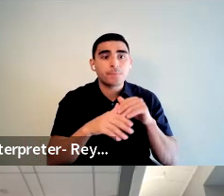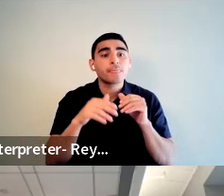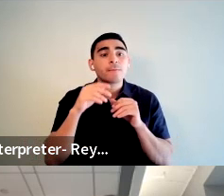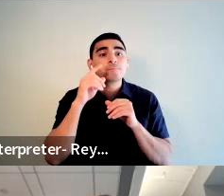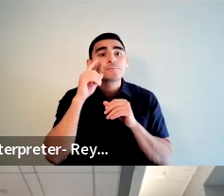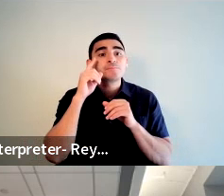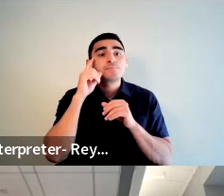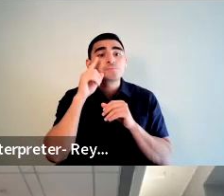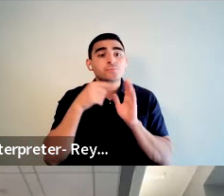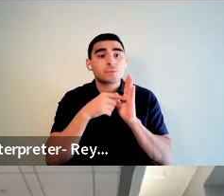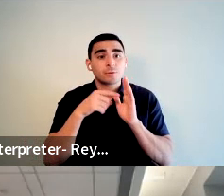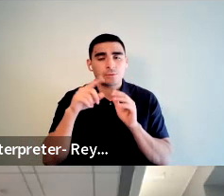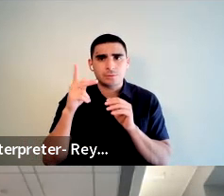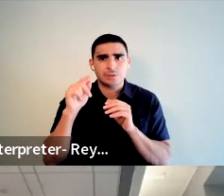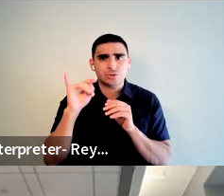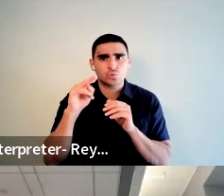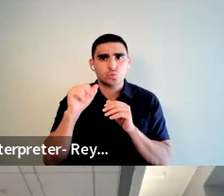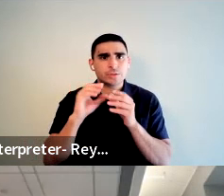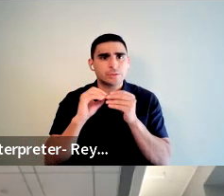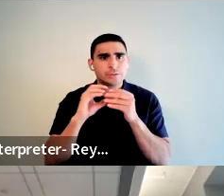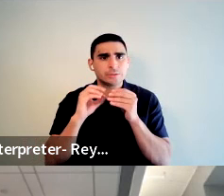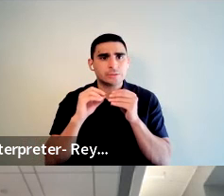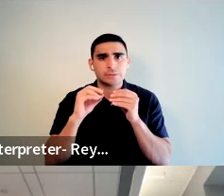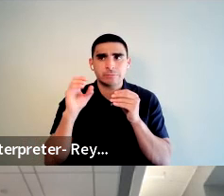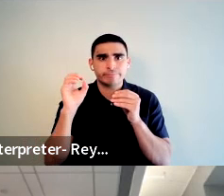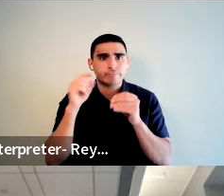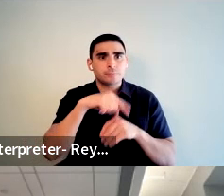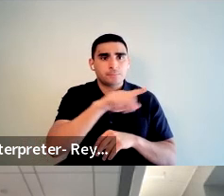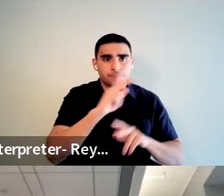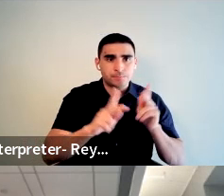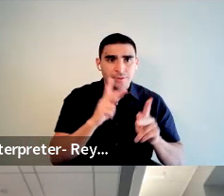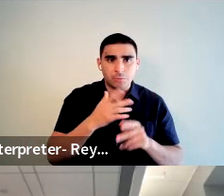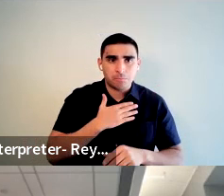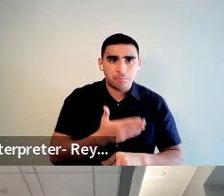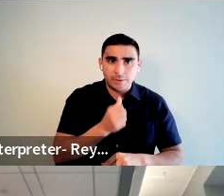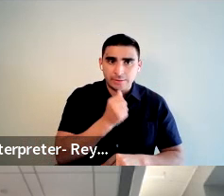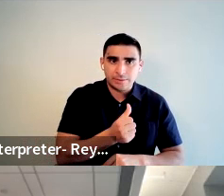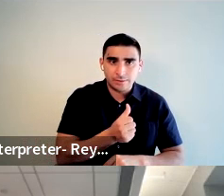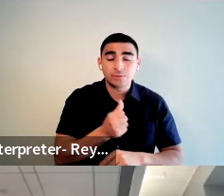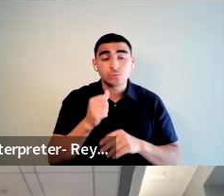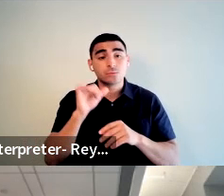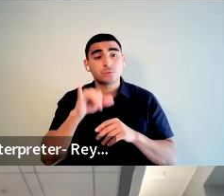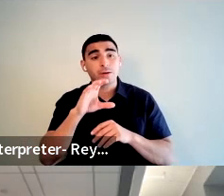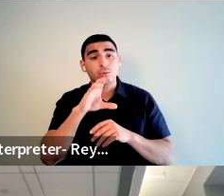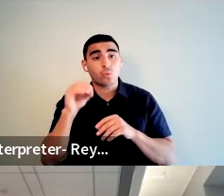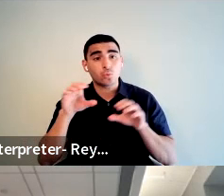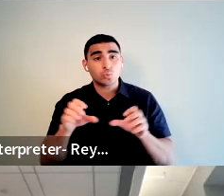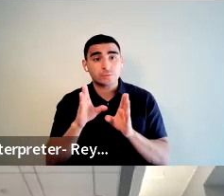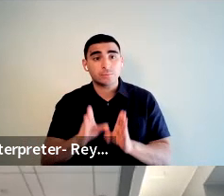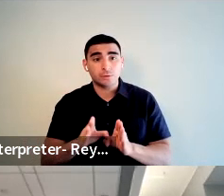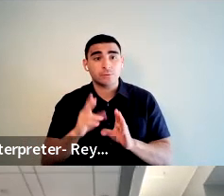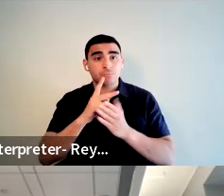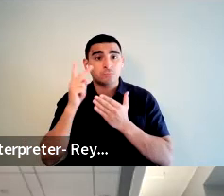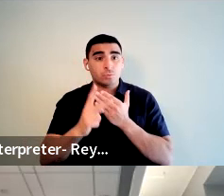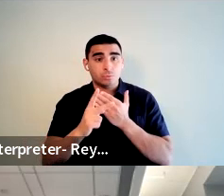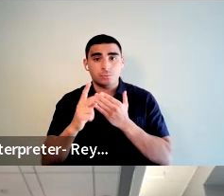the police up there's real buy-in and really excellent work being going on with the co-responder program. But there's a need